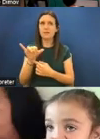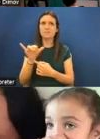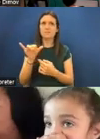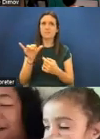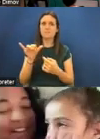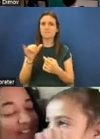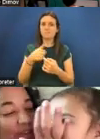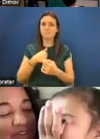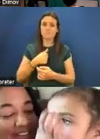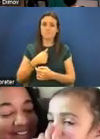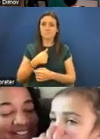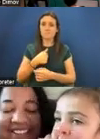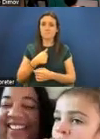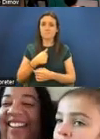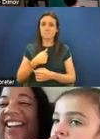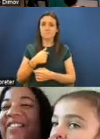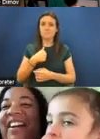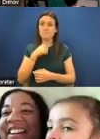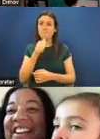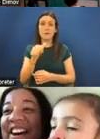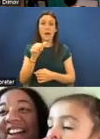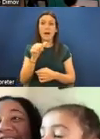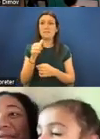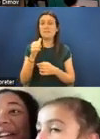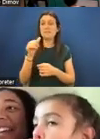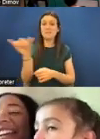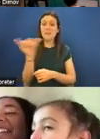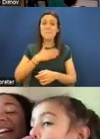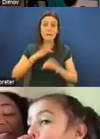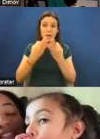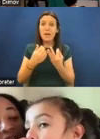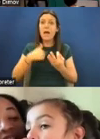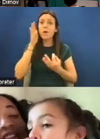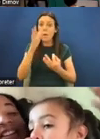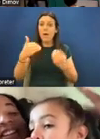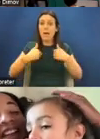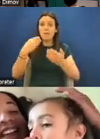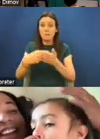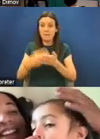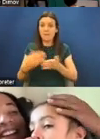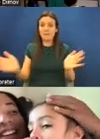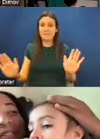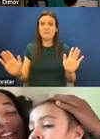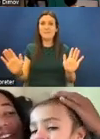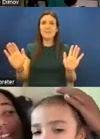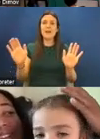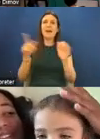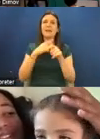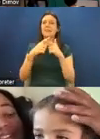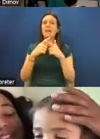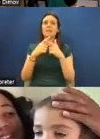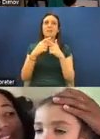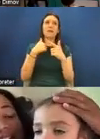I am not doing this. I am not gonna not have money. That's fun. And I'm